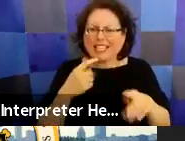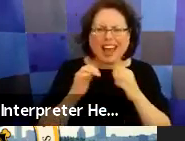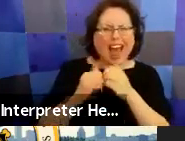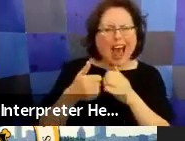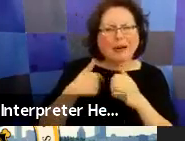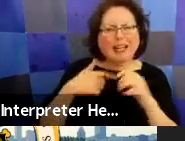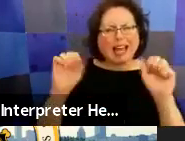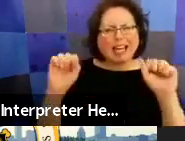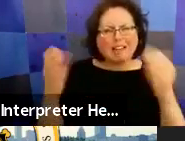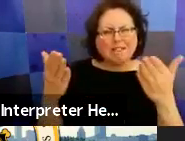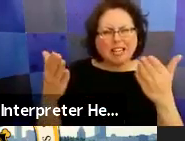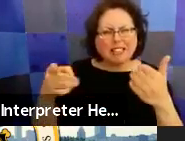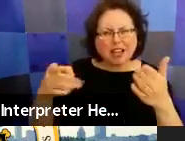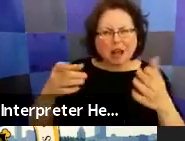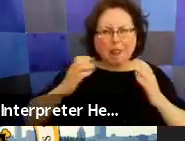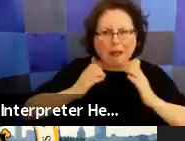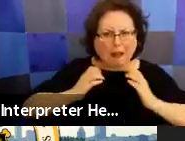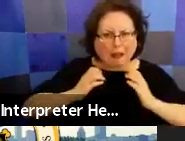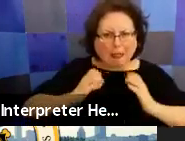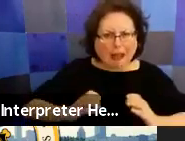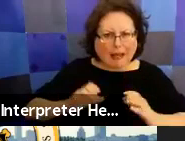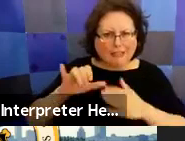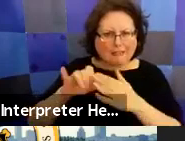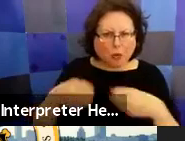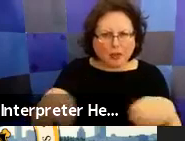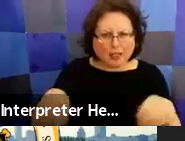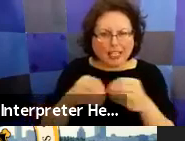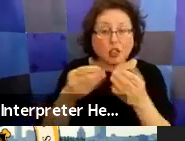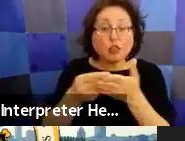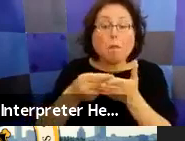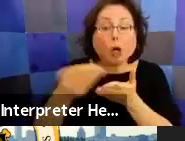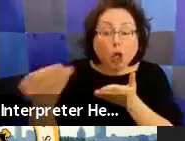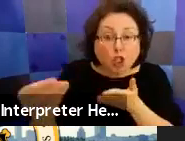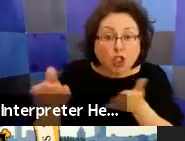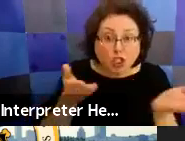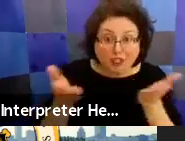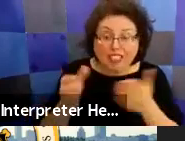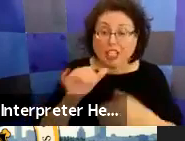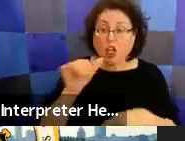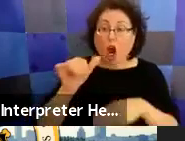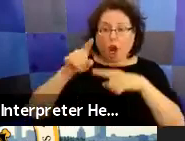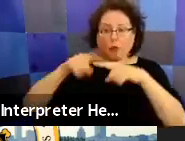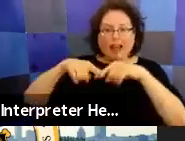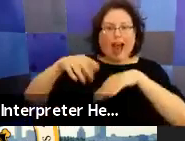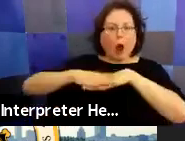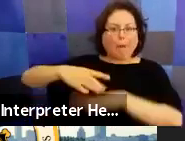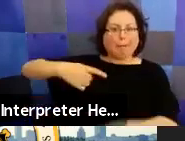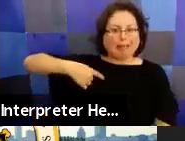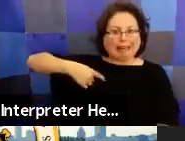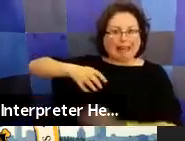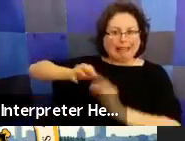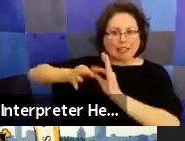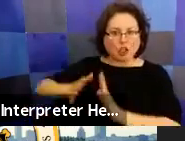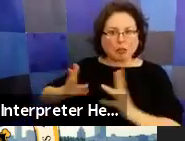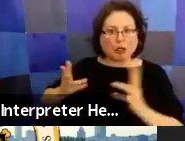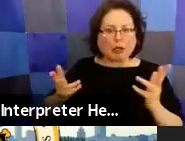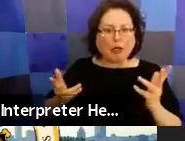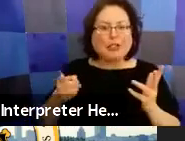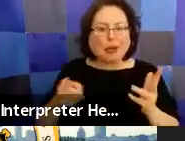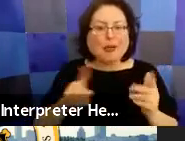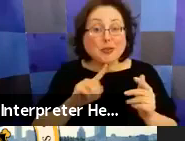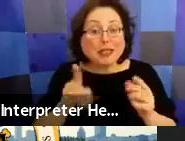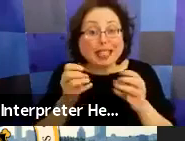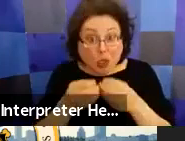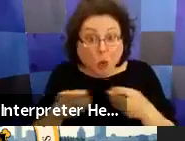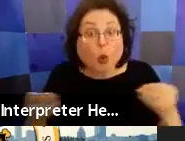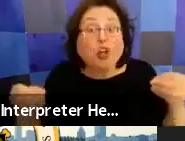how can I convince the clients of the organization to purchase services and not rely on me as an interpreter? In fact, it's really the organization that